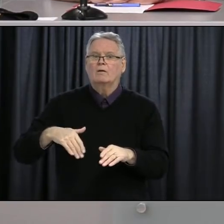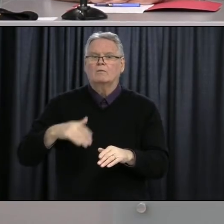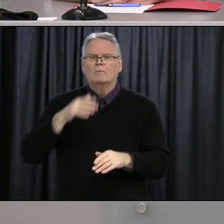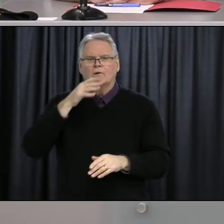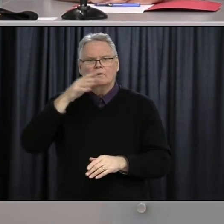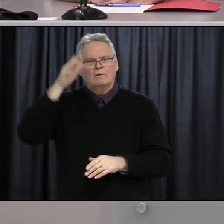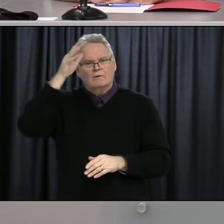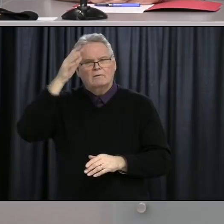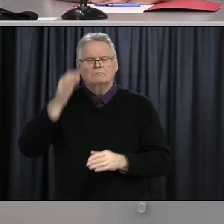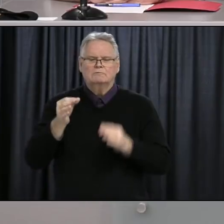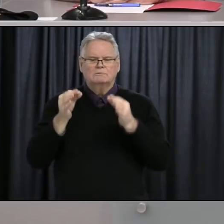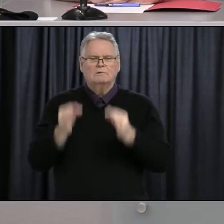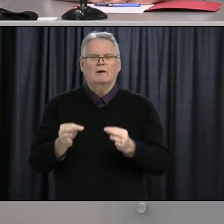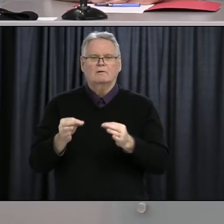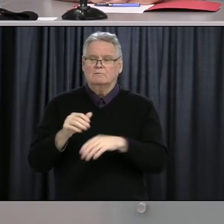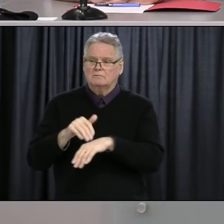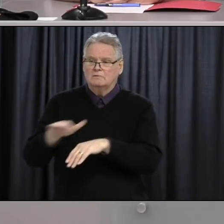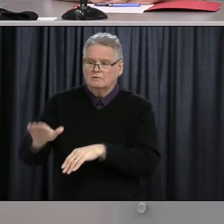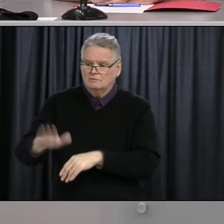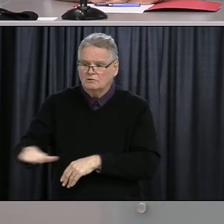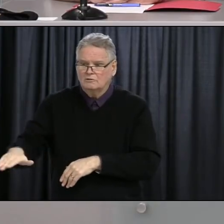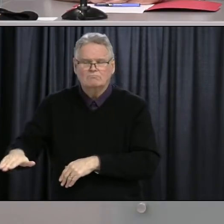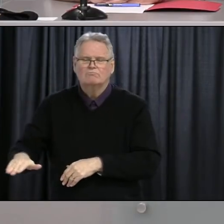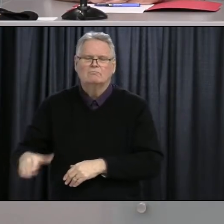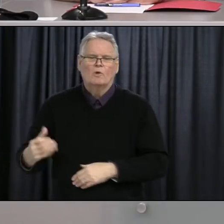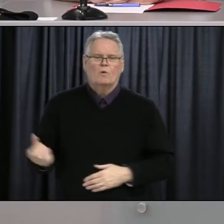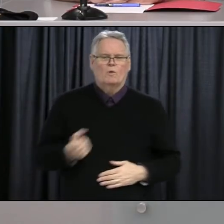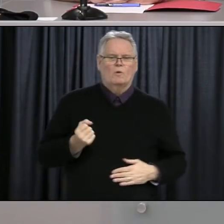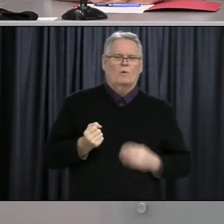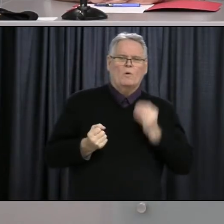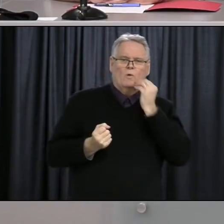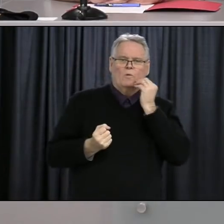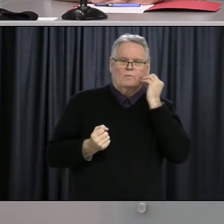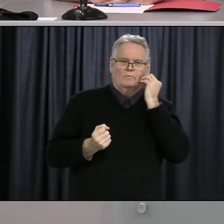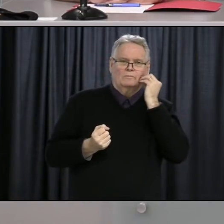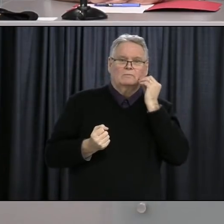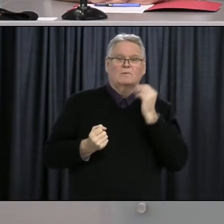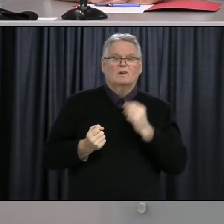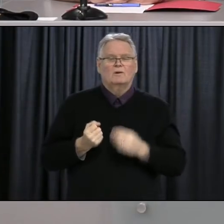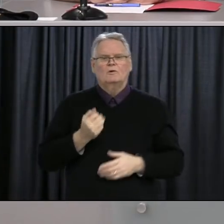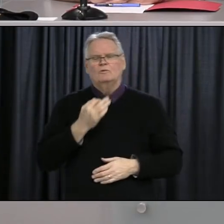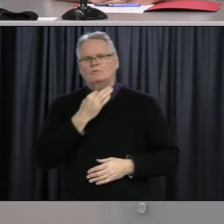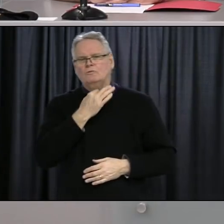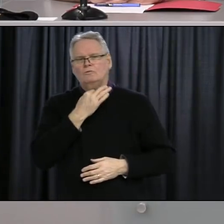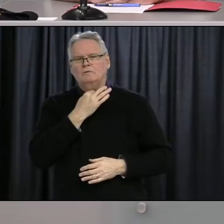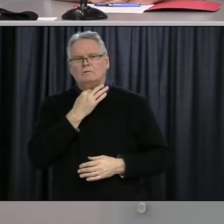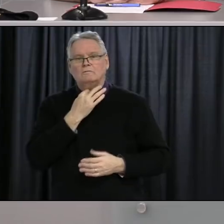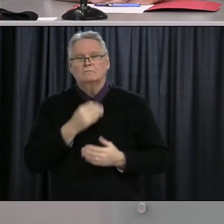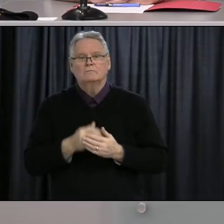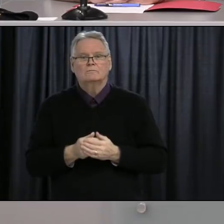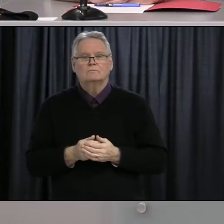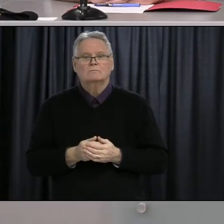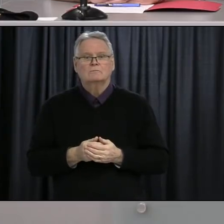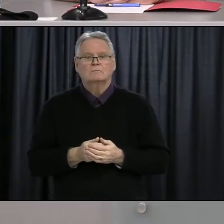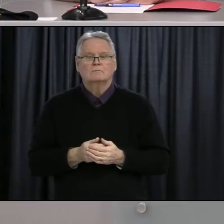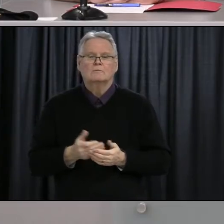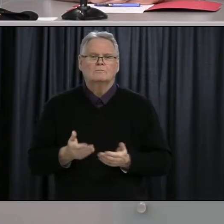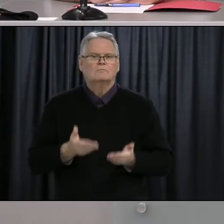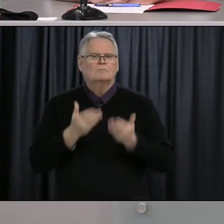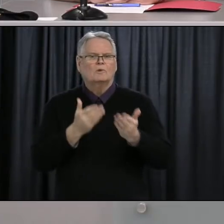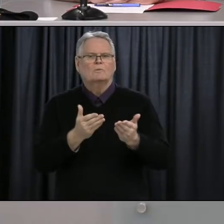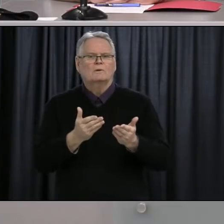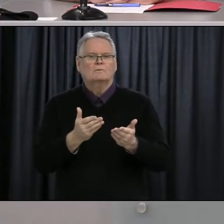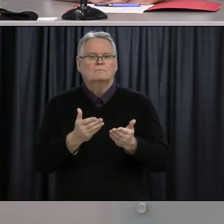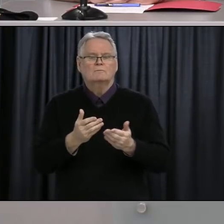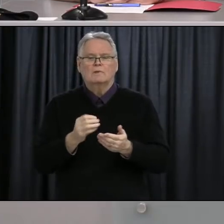well. What effect will that have on the ability to provide education? And are there any contingency plans that you're